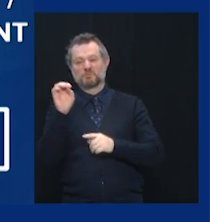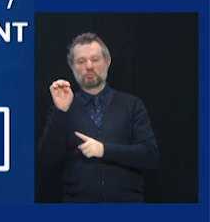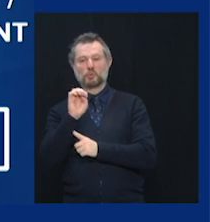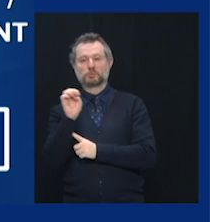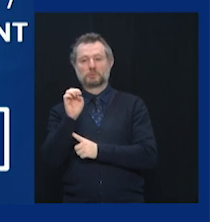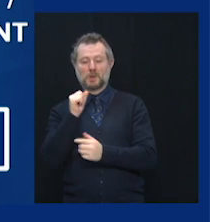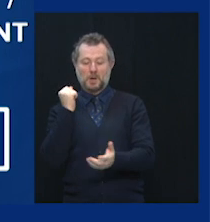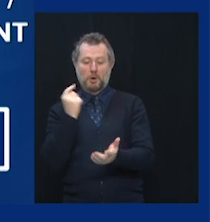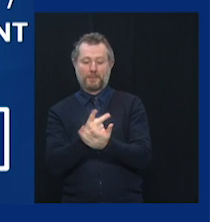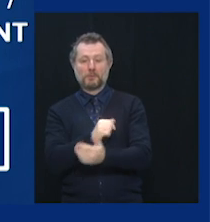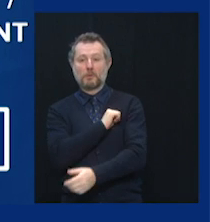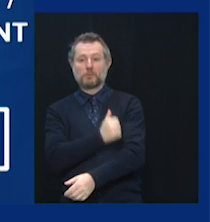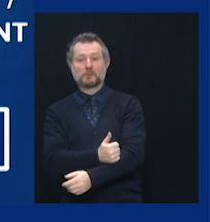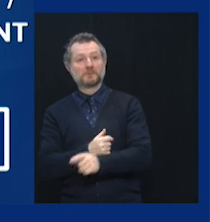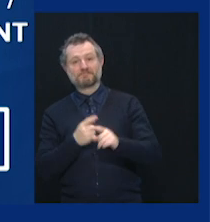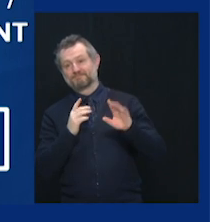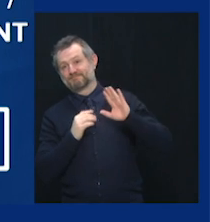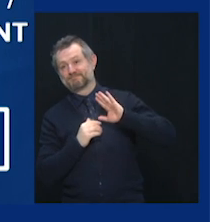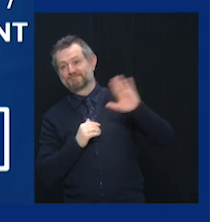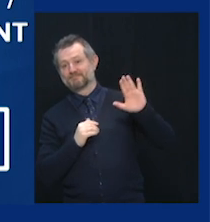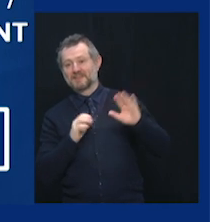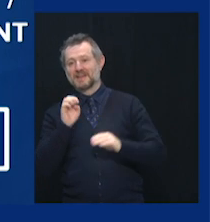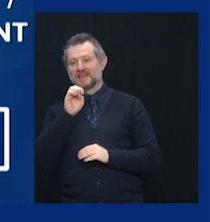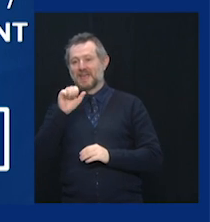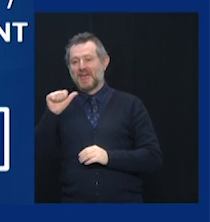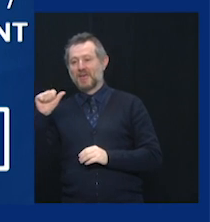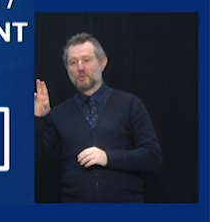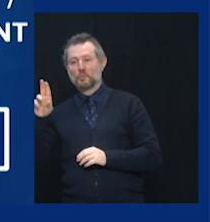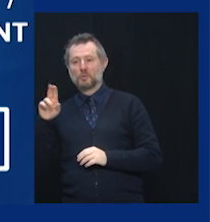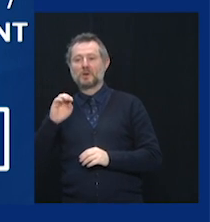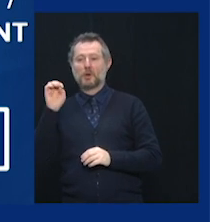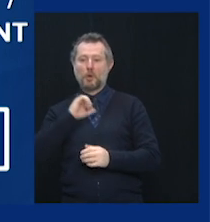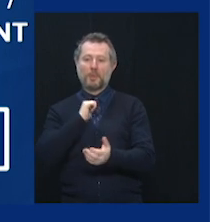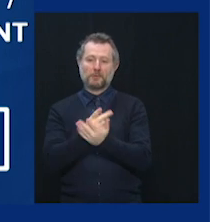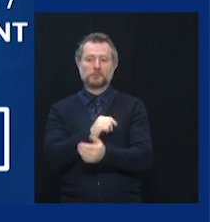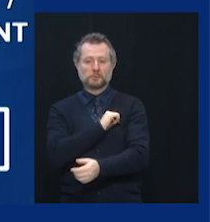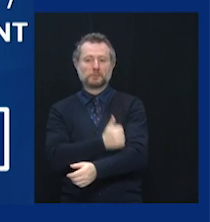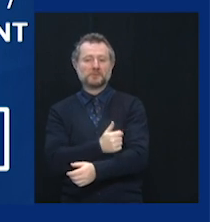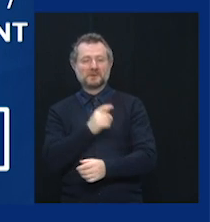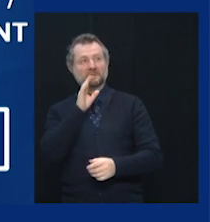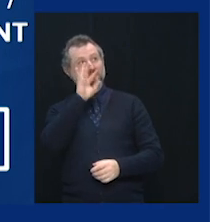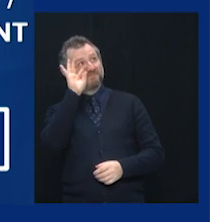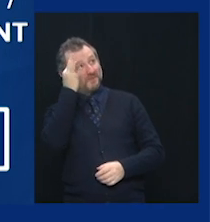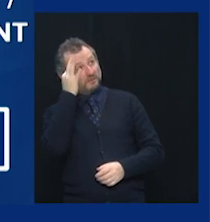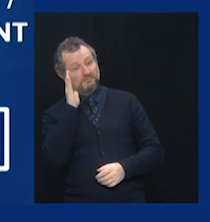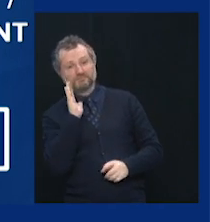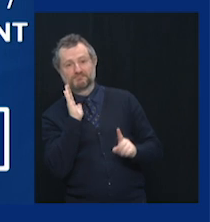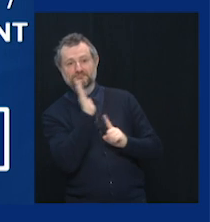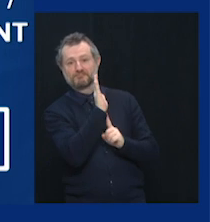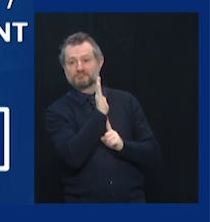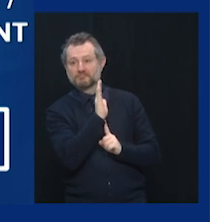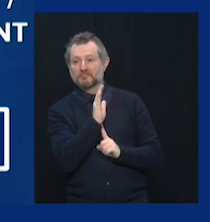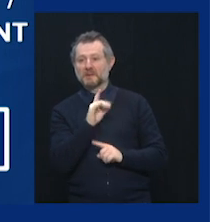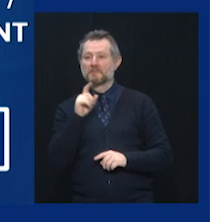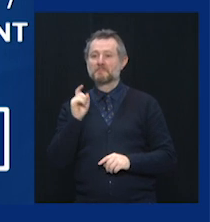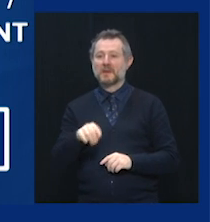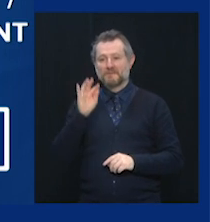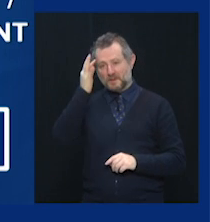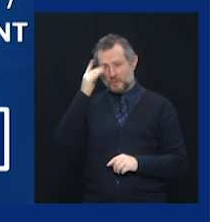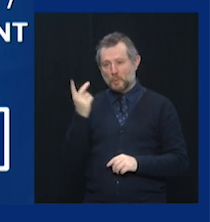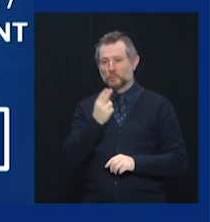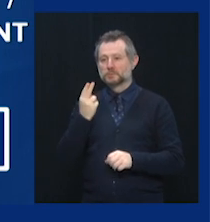use. They call it EAU. It's a federal program. Everything has to be an acronym because that's the federal